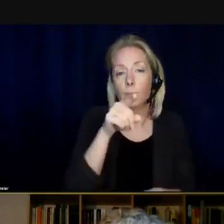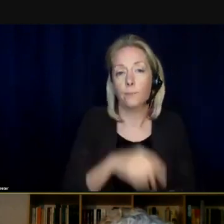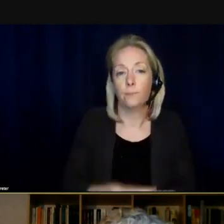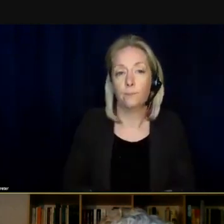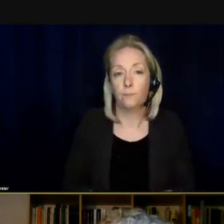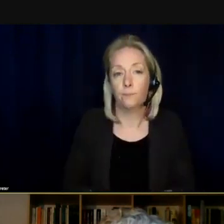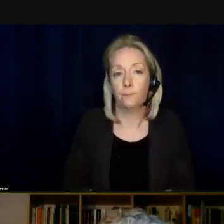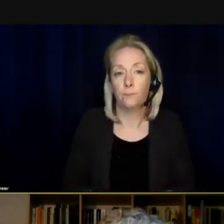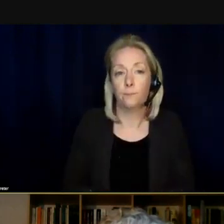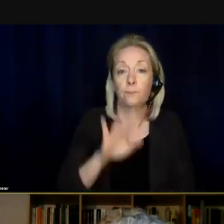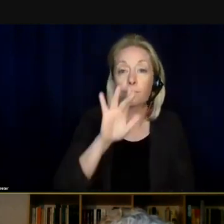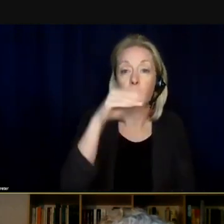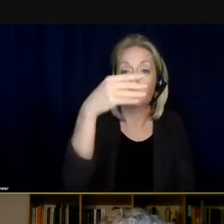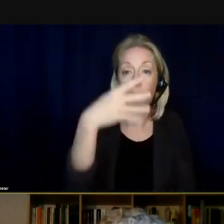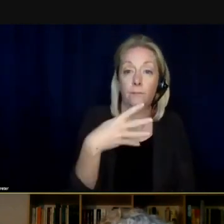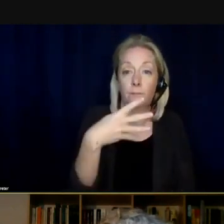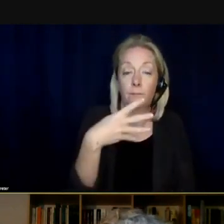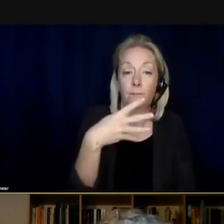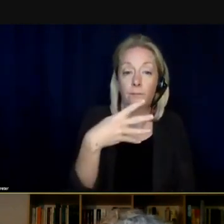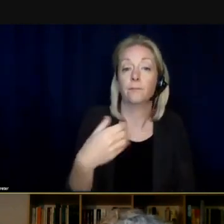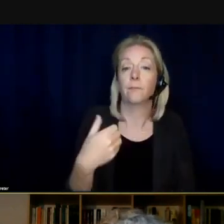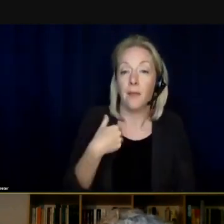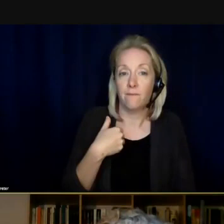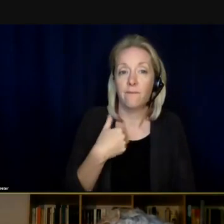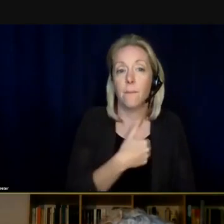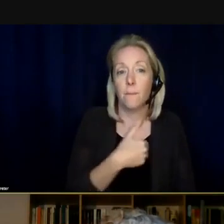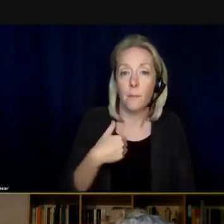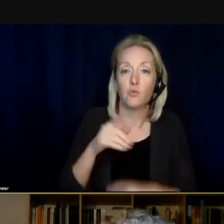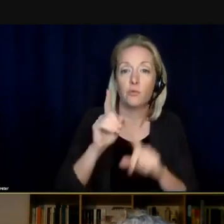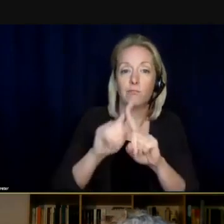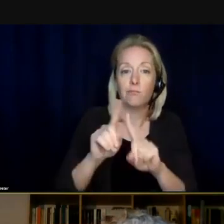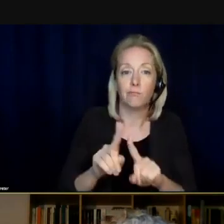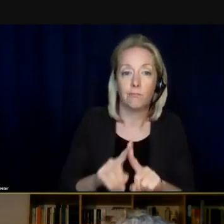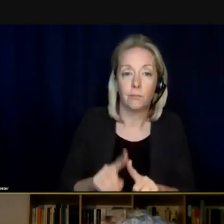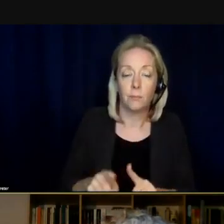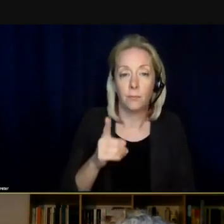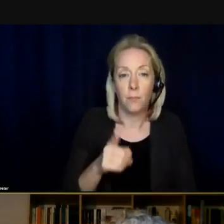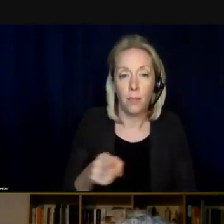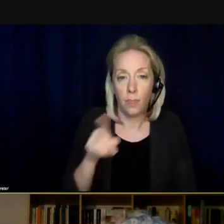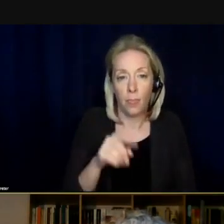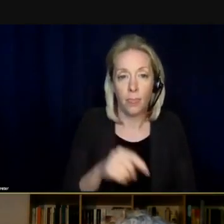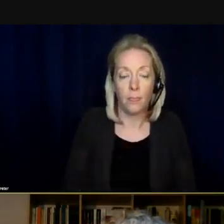a section for the memberships right here. If you click on here,